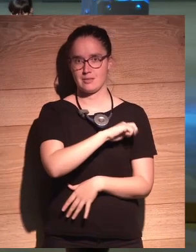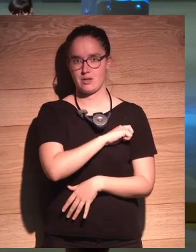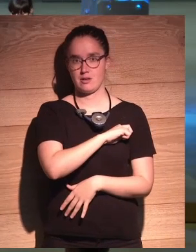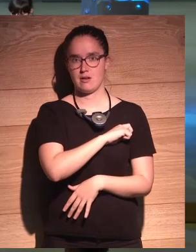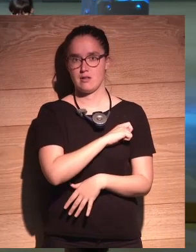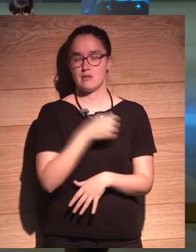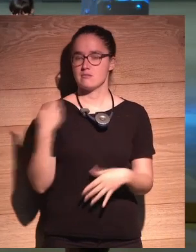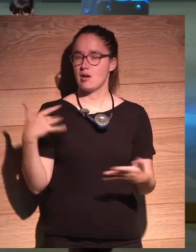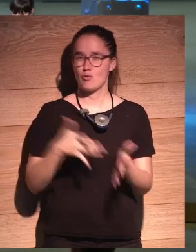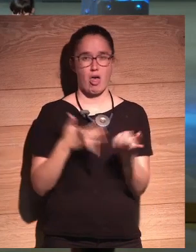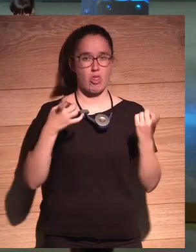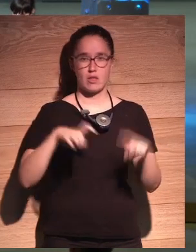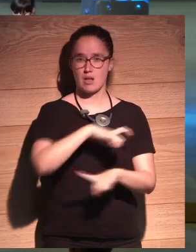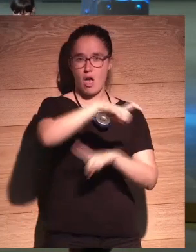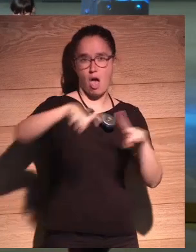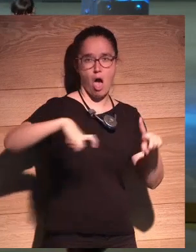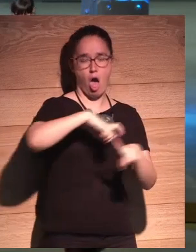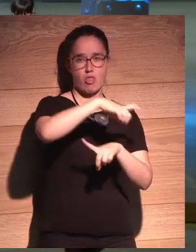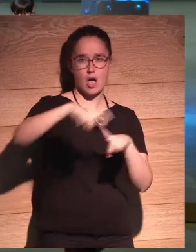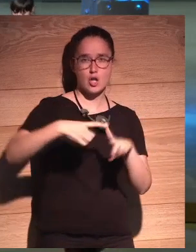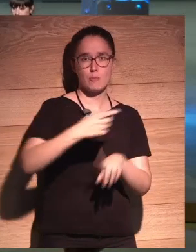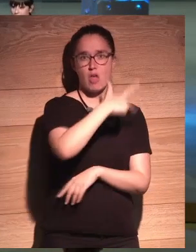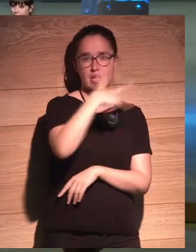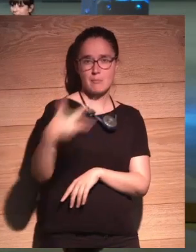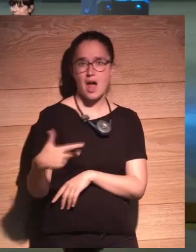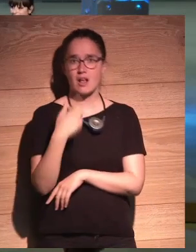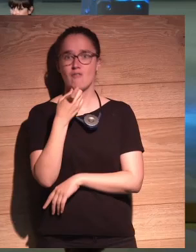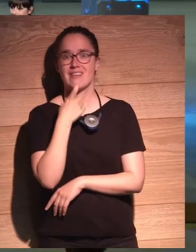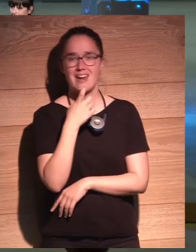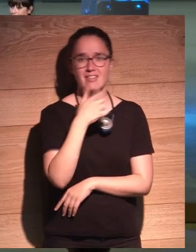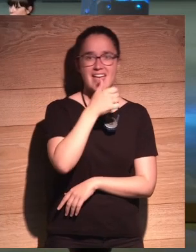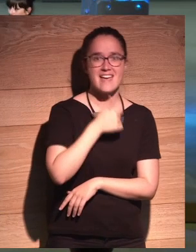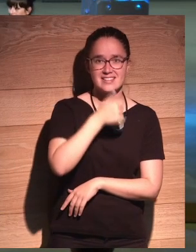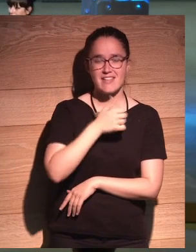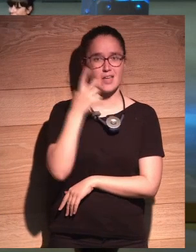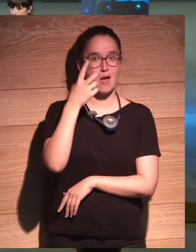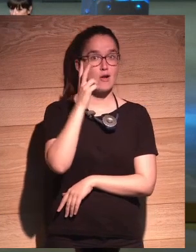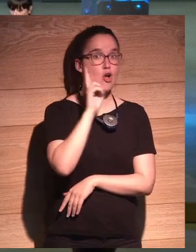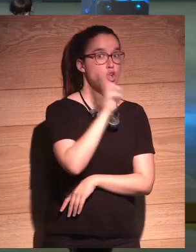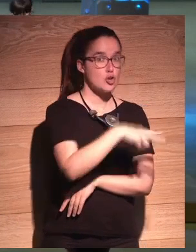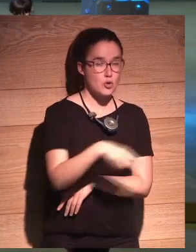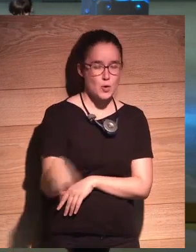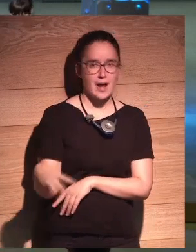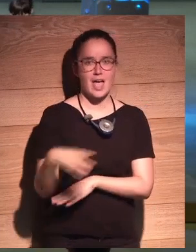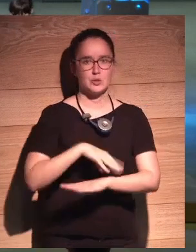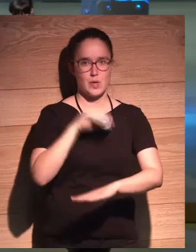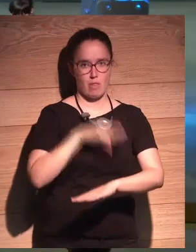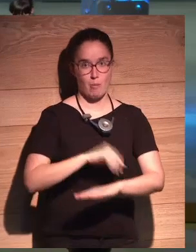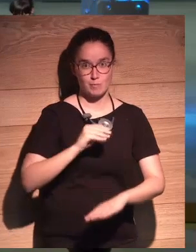Ibero-American countries. Its first edition took place in Spain in 2010, and it is now